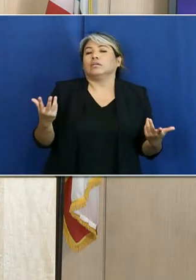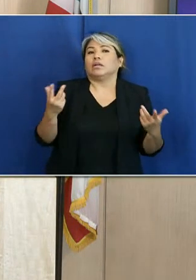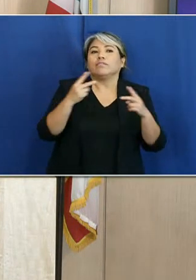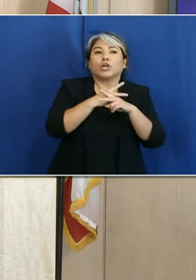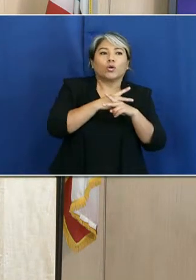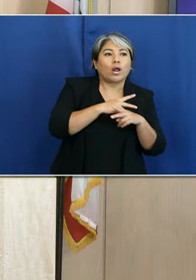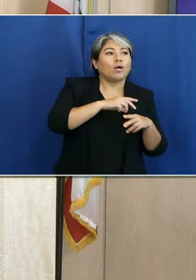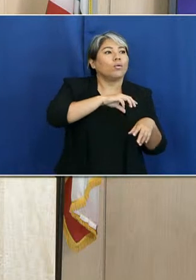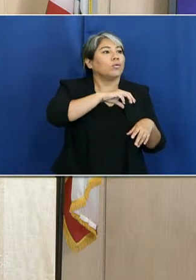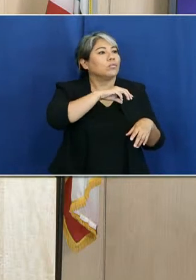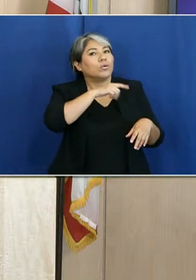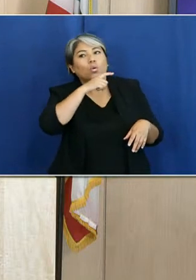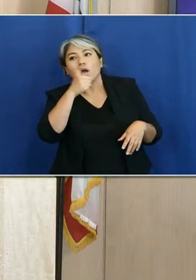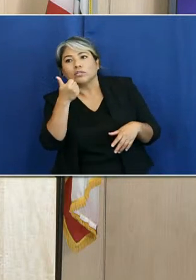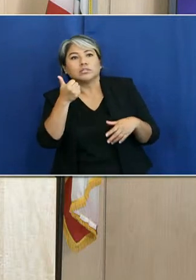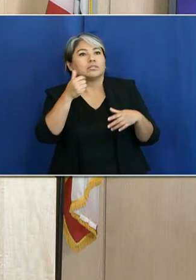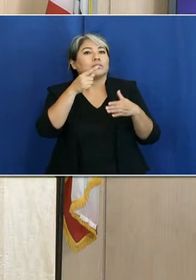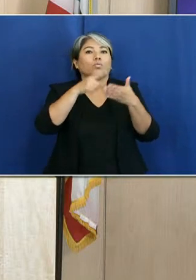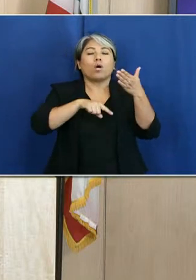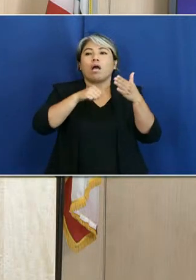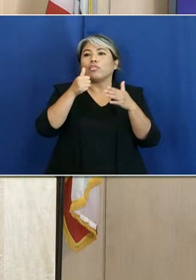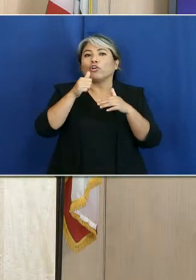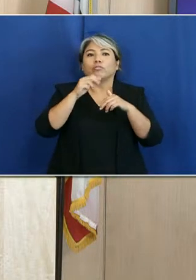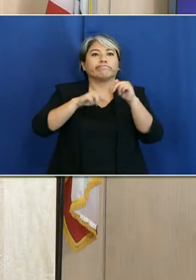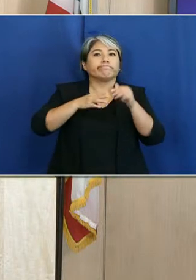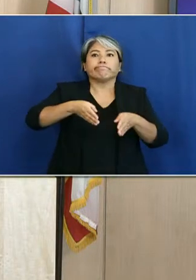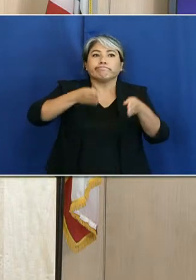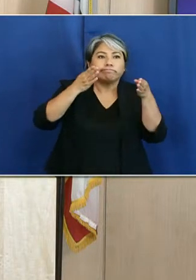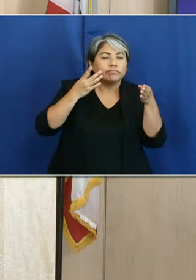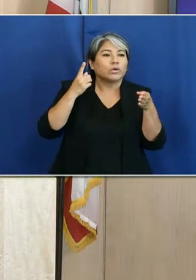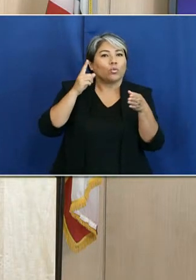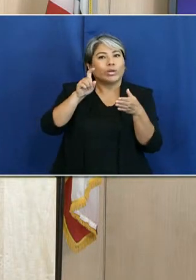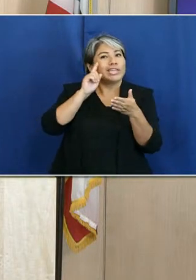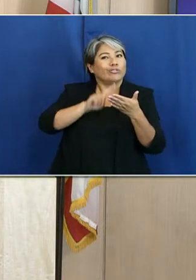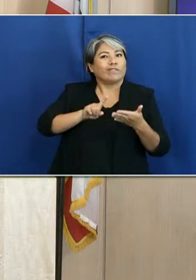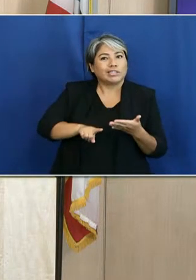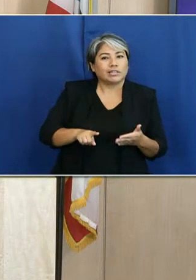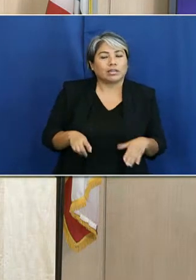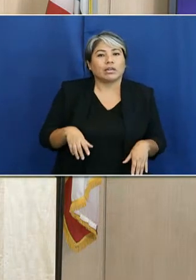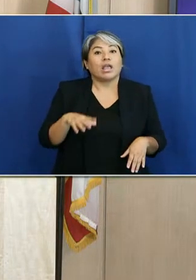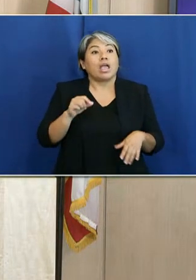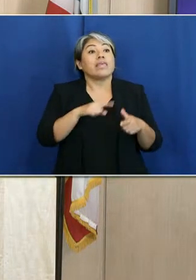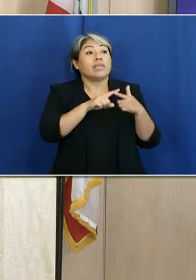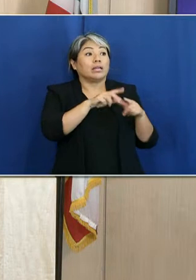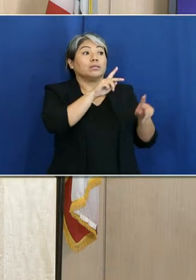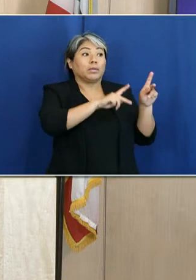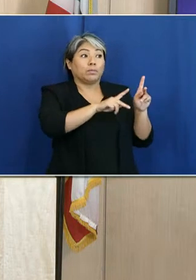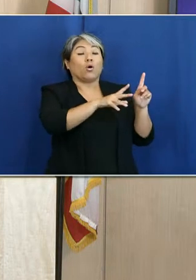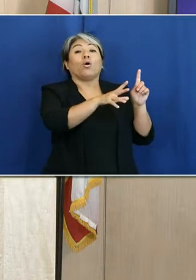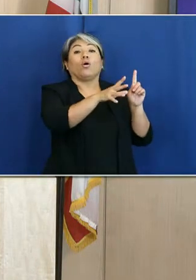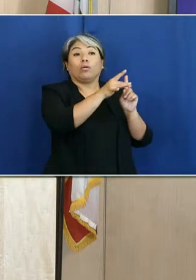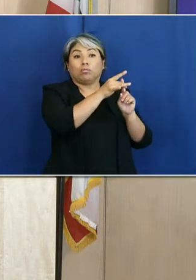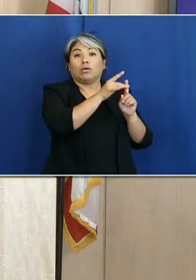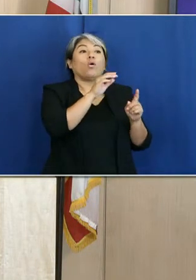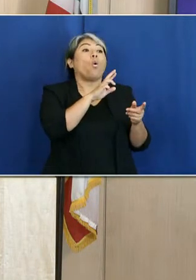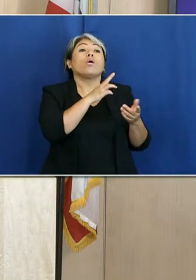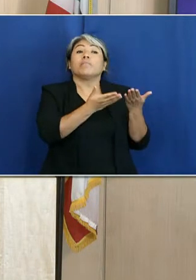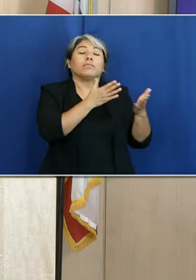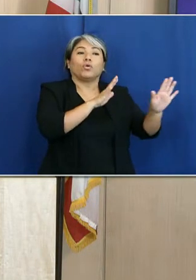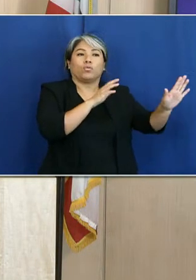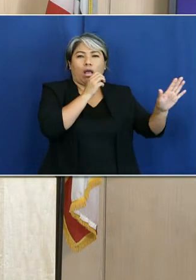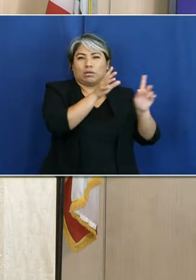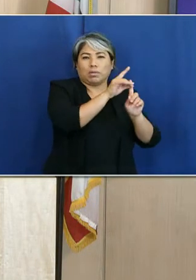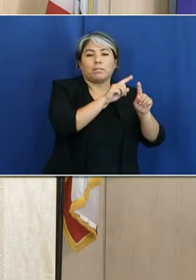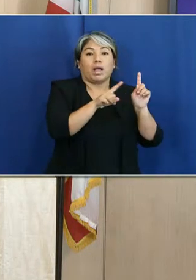to be investigated so that we can decrease the spread and quarantine those individuals that might have been exposed to these